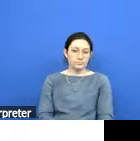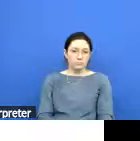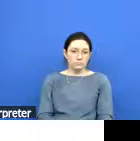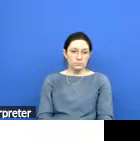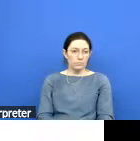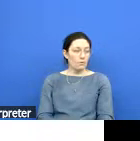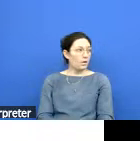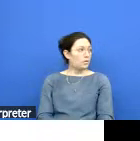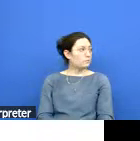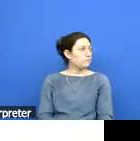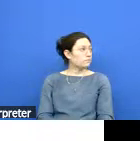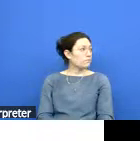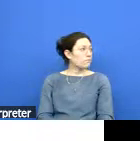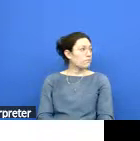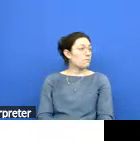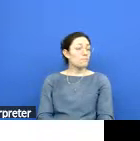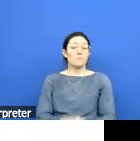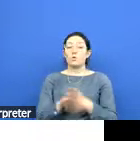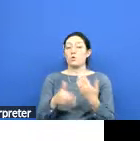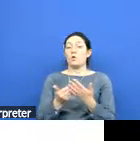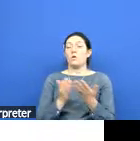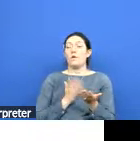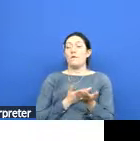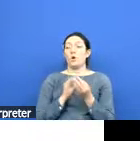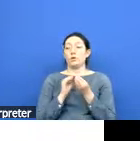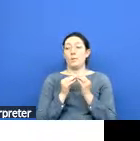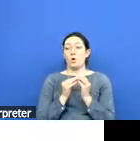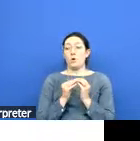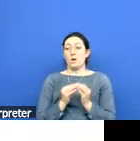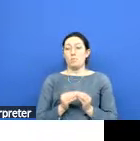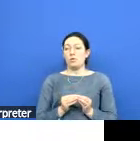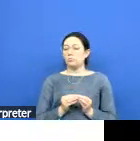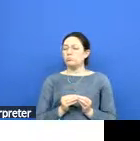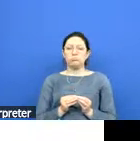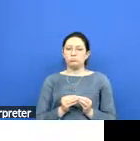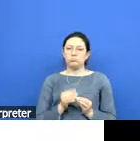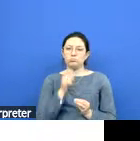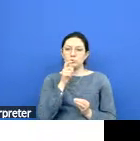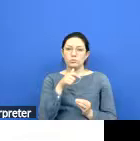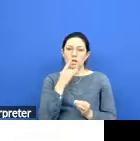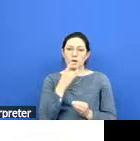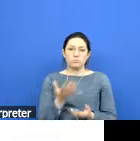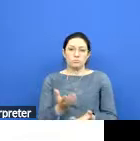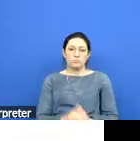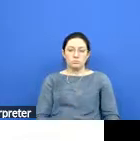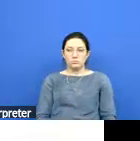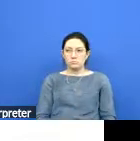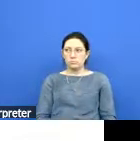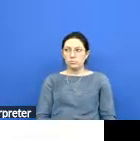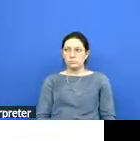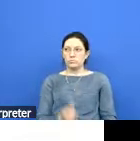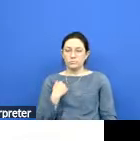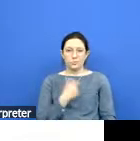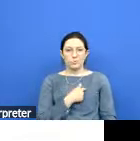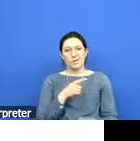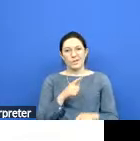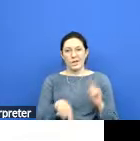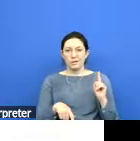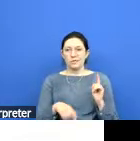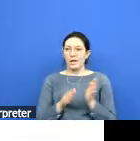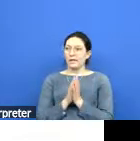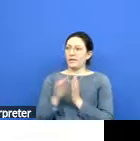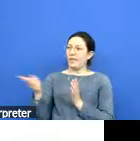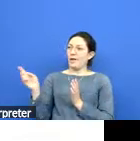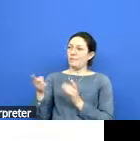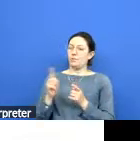This stuff, from all the numbers we've seen, does not warrant it. Does not warrant a light there. So we can't put that burden on them to put a light on there. First off,